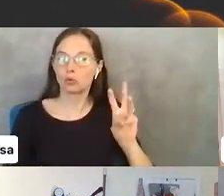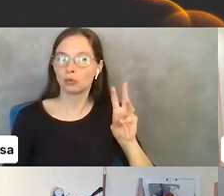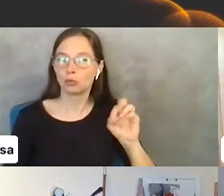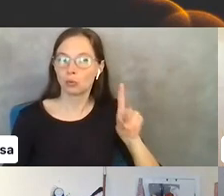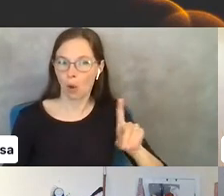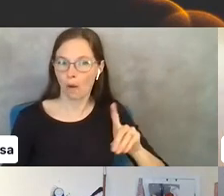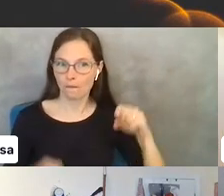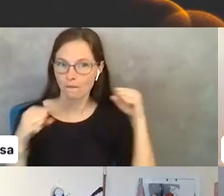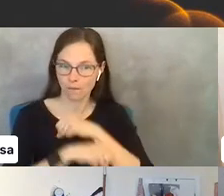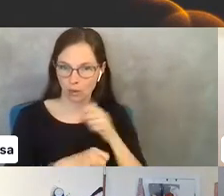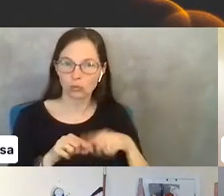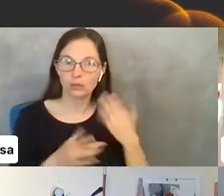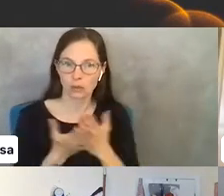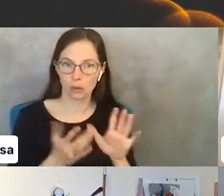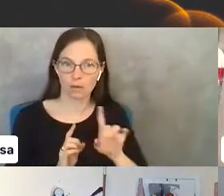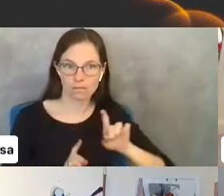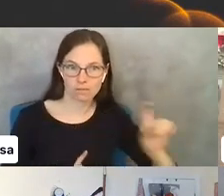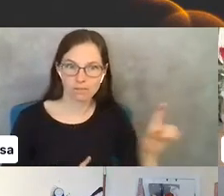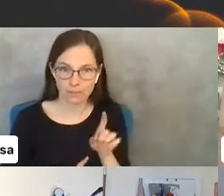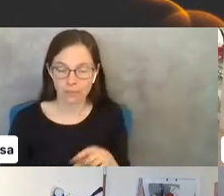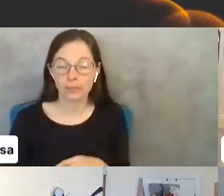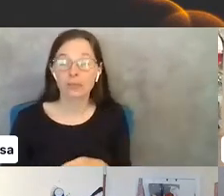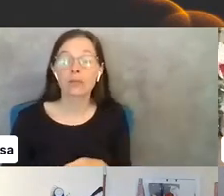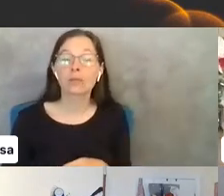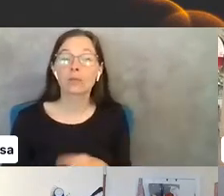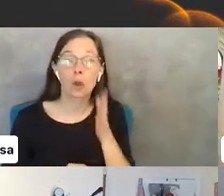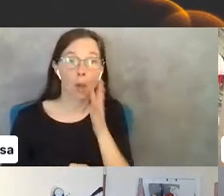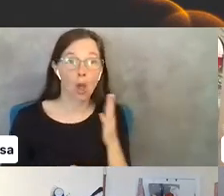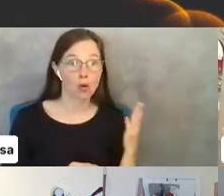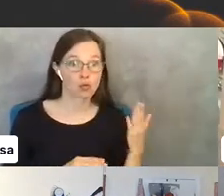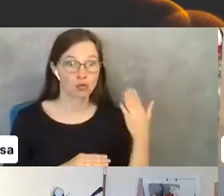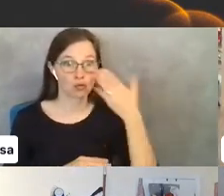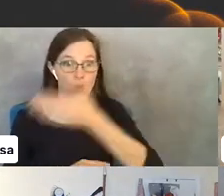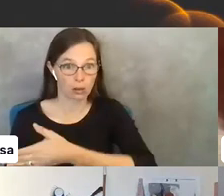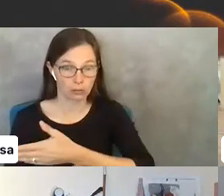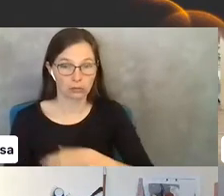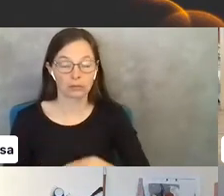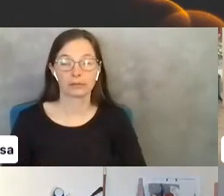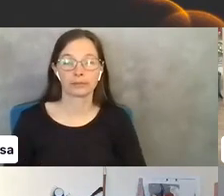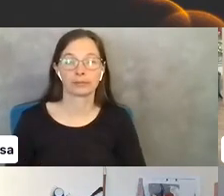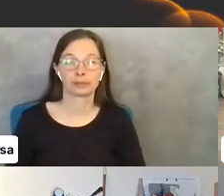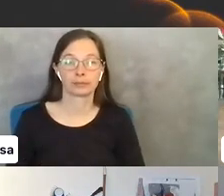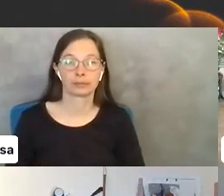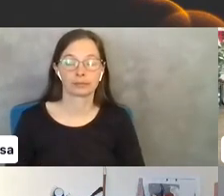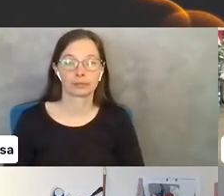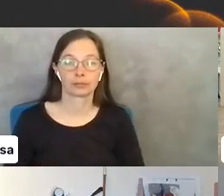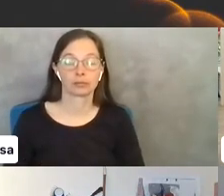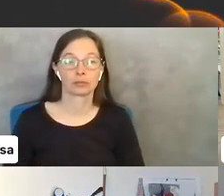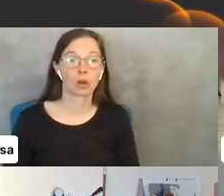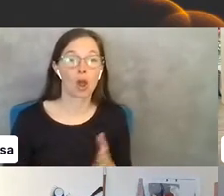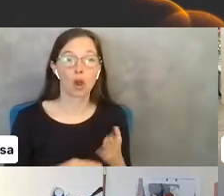like advances. We're going to do a cross advance and